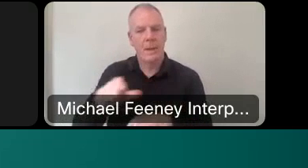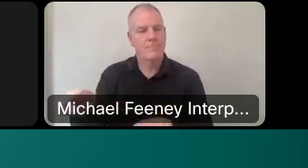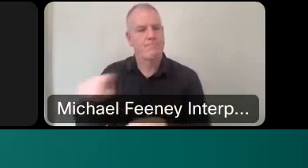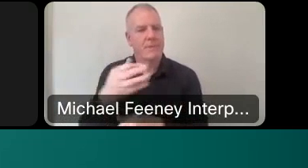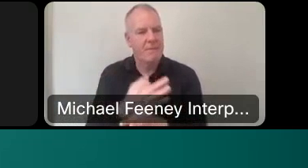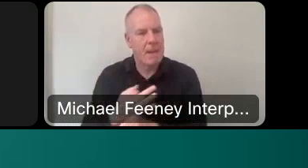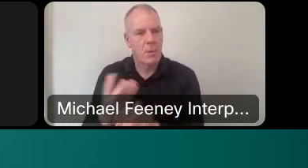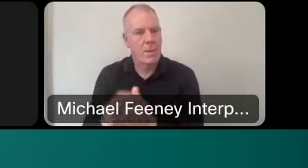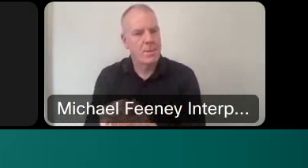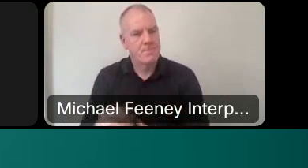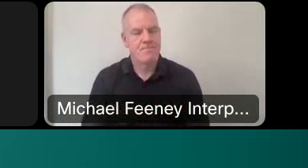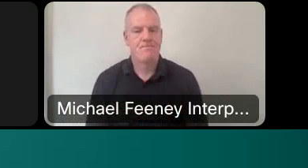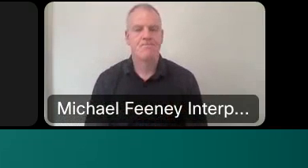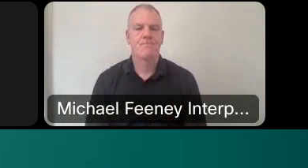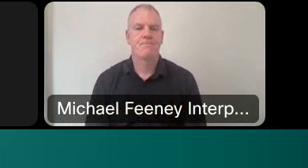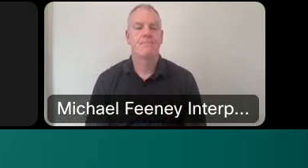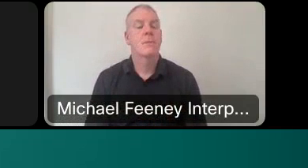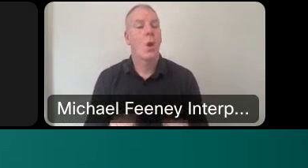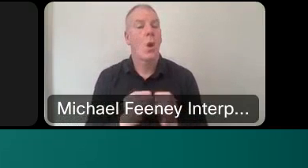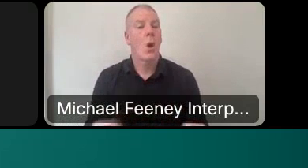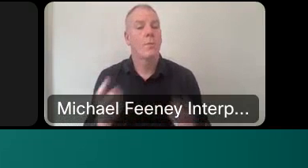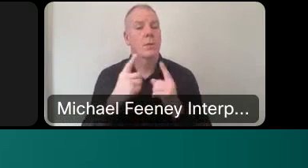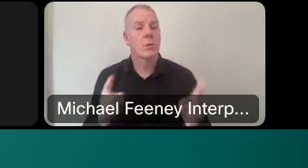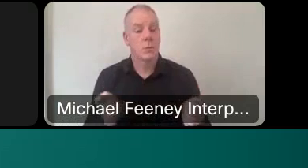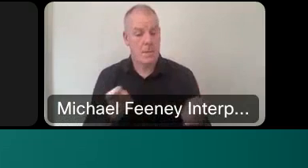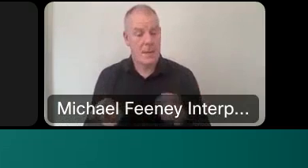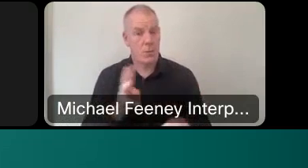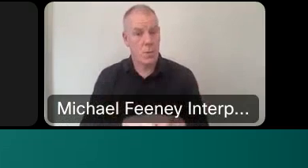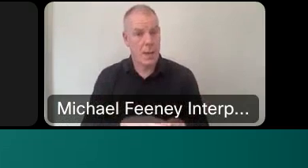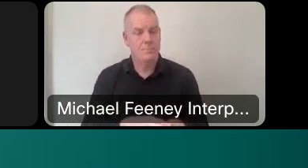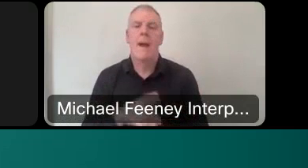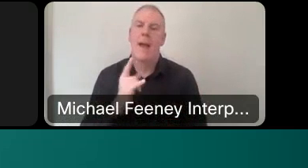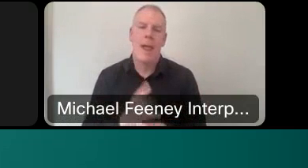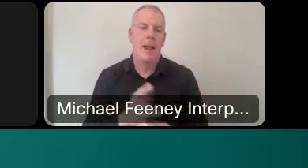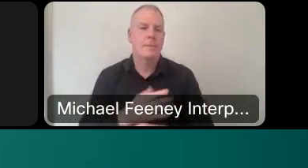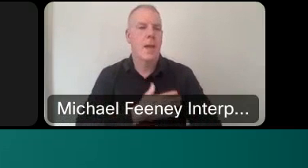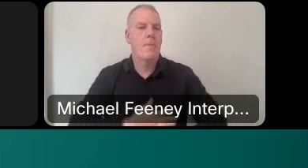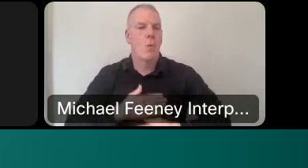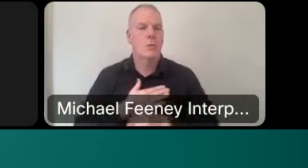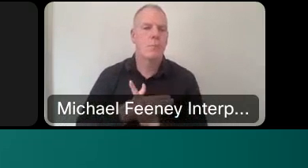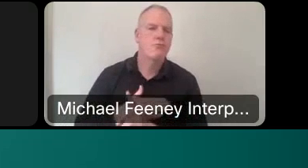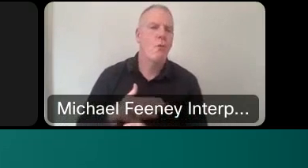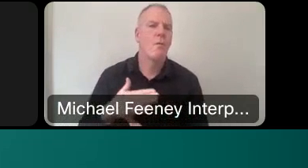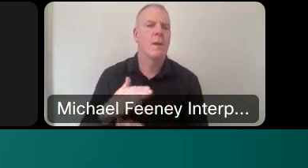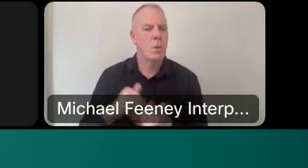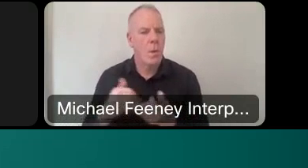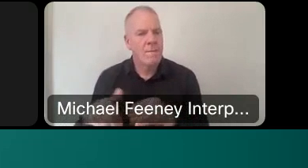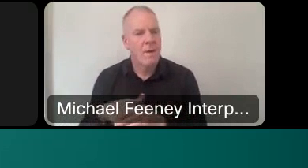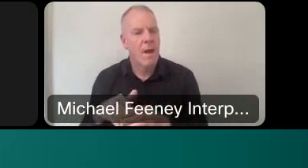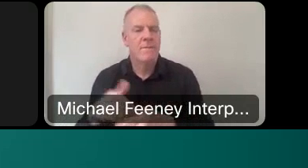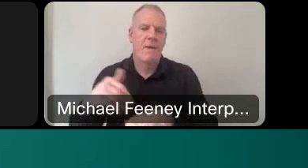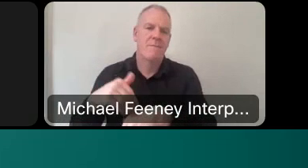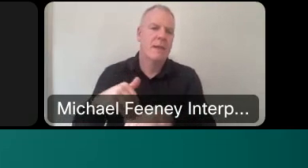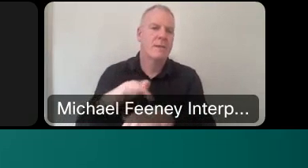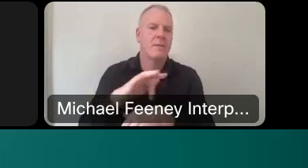families. And open disclosure, when we manage it well, it really does assist emotional recovery for all those involved in or affected by